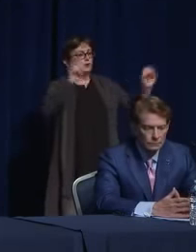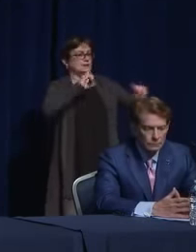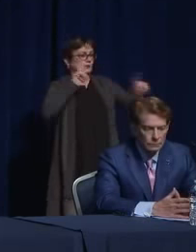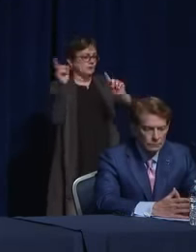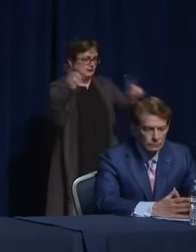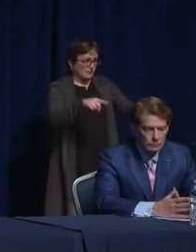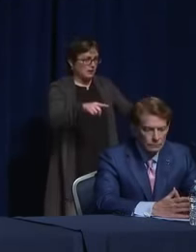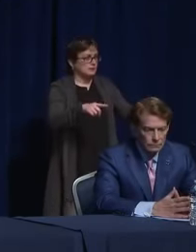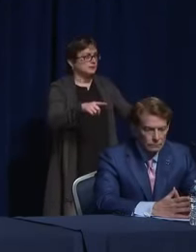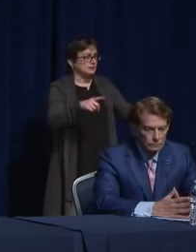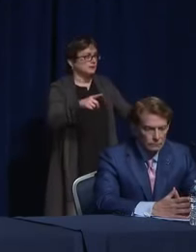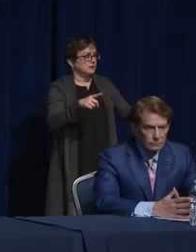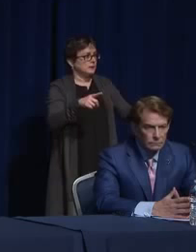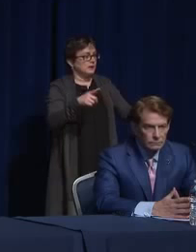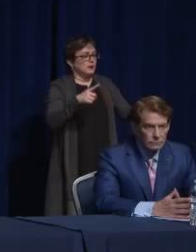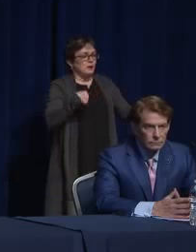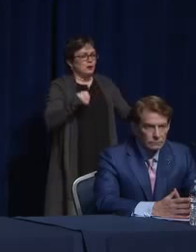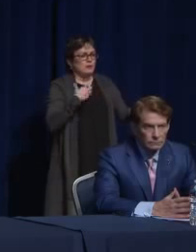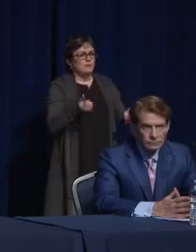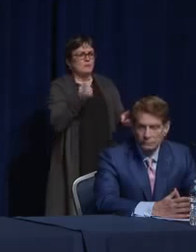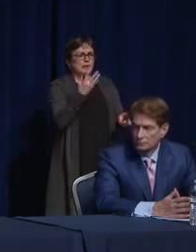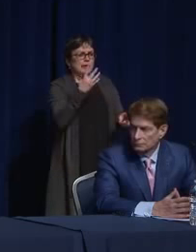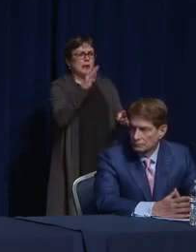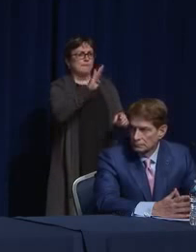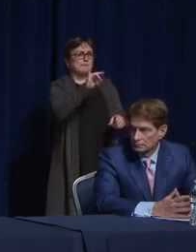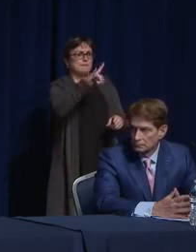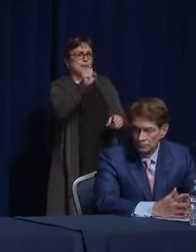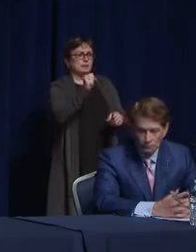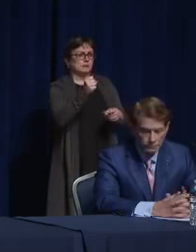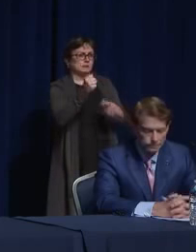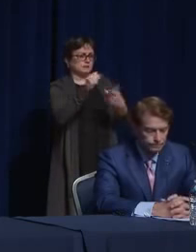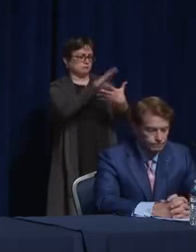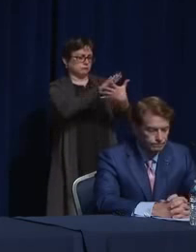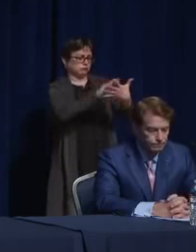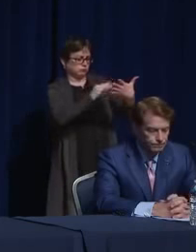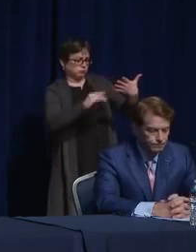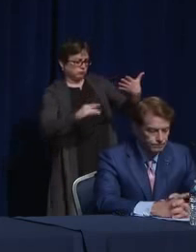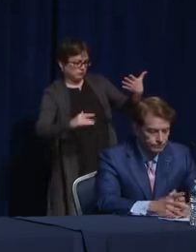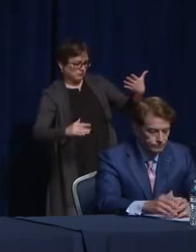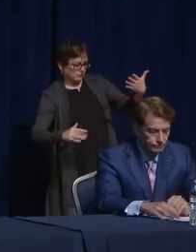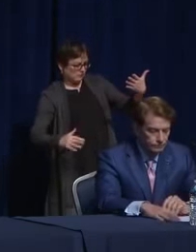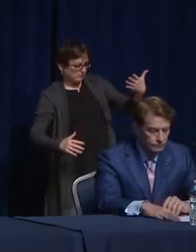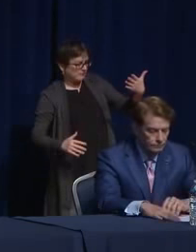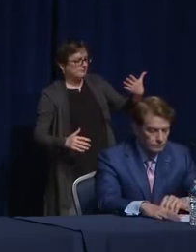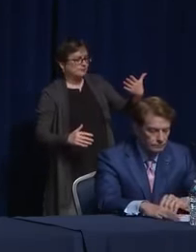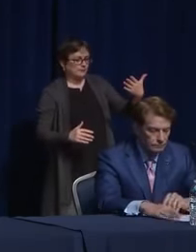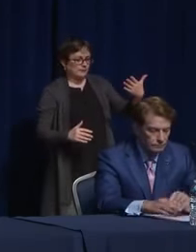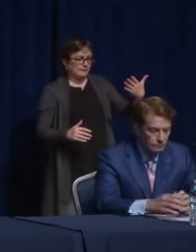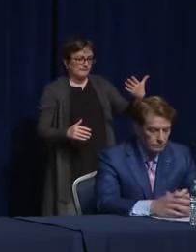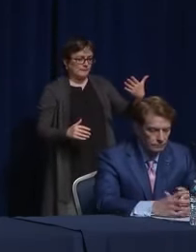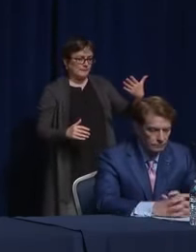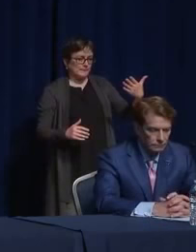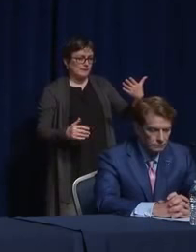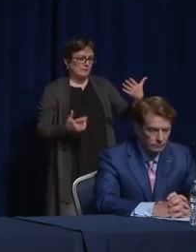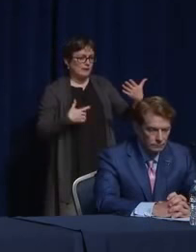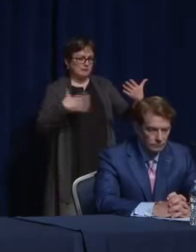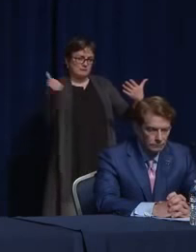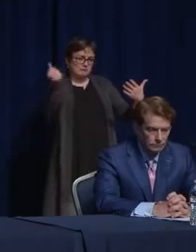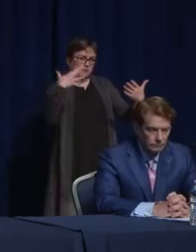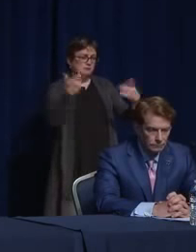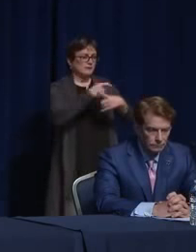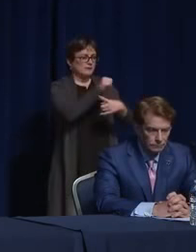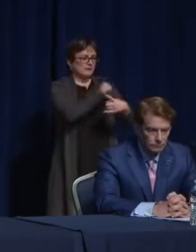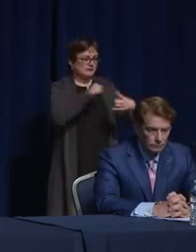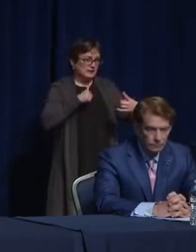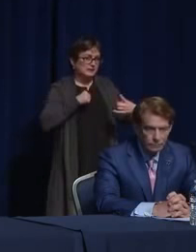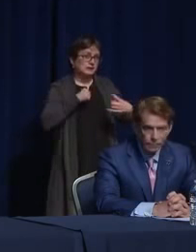intend to swiftly review these bills as we have and are doing as it relates to what's come to us from the Assembly as they come